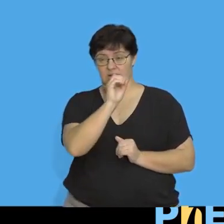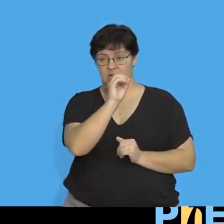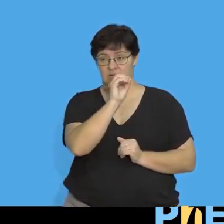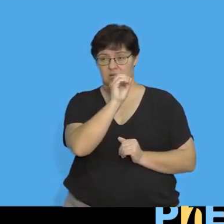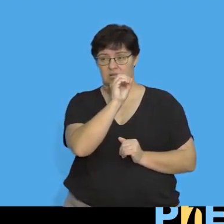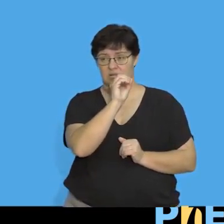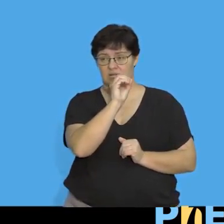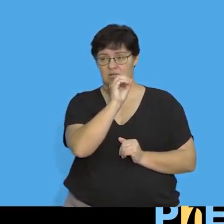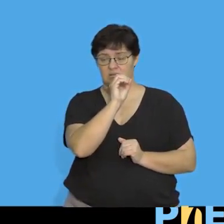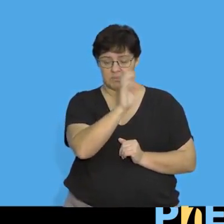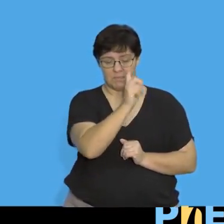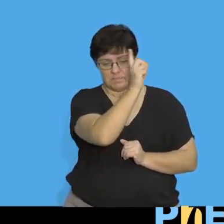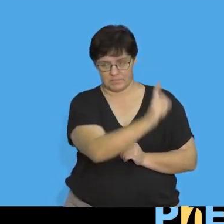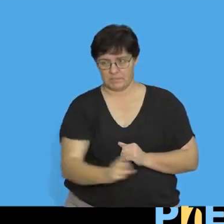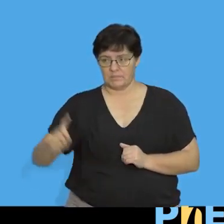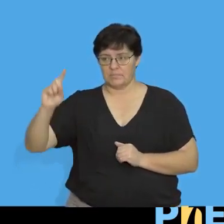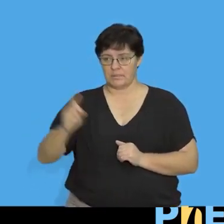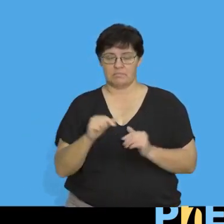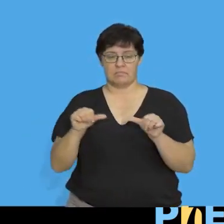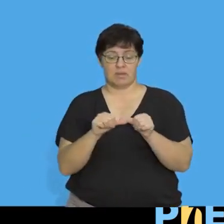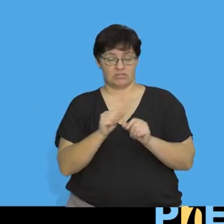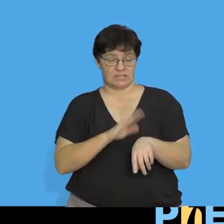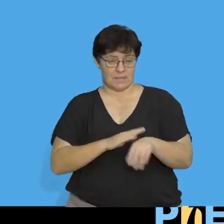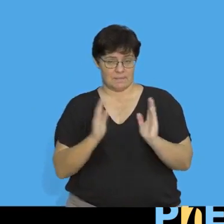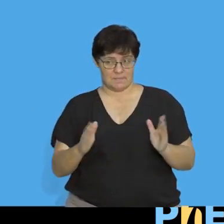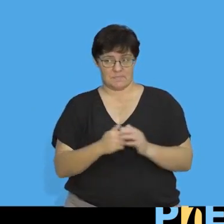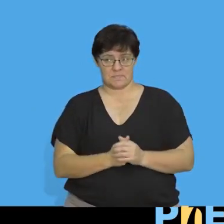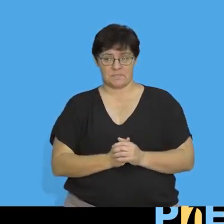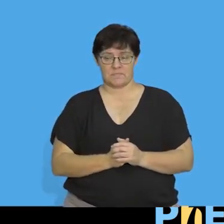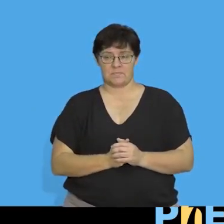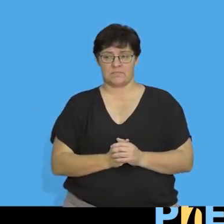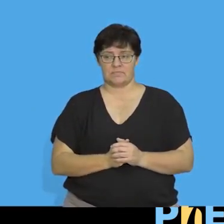the same, and then measure the period.